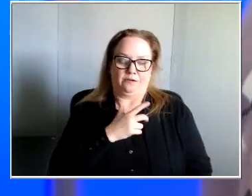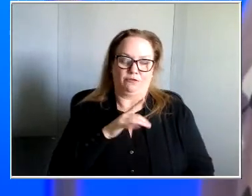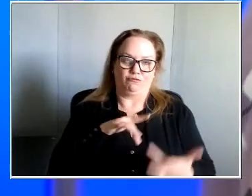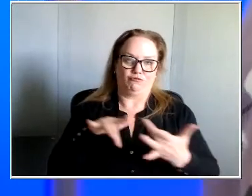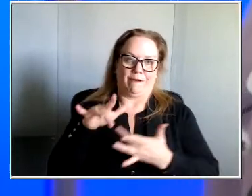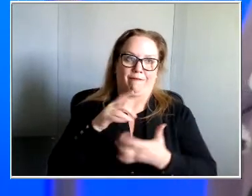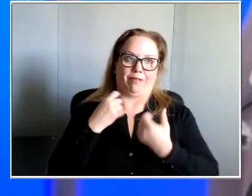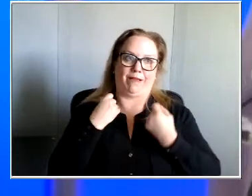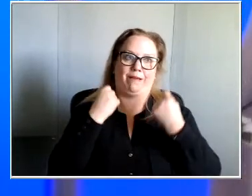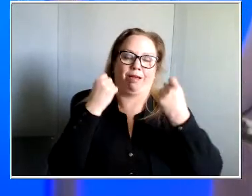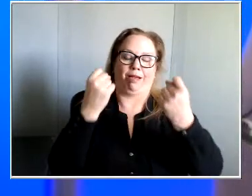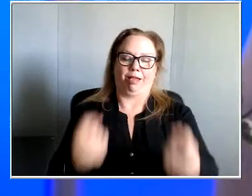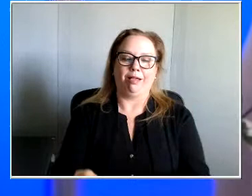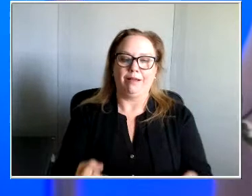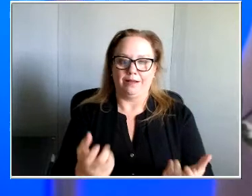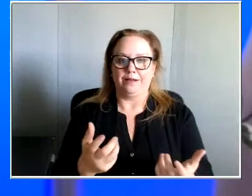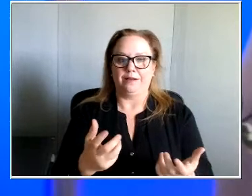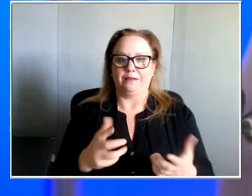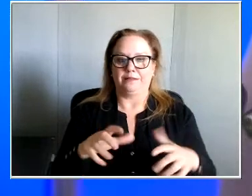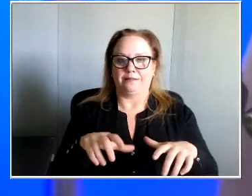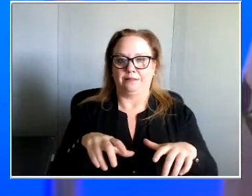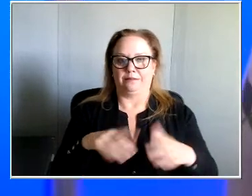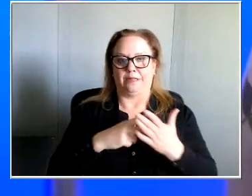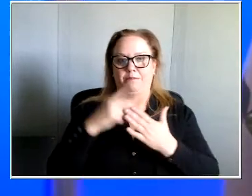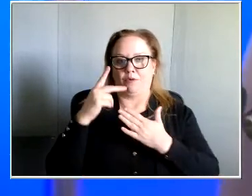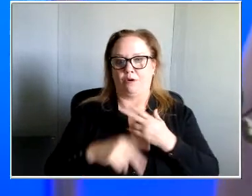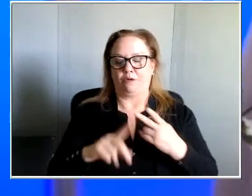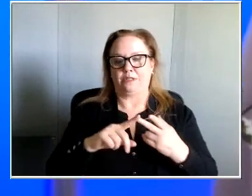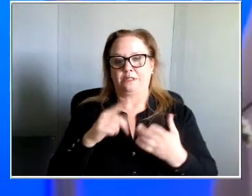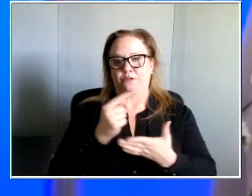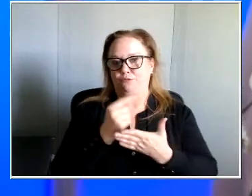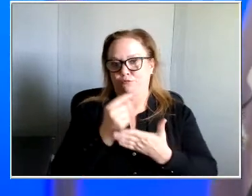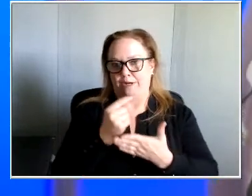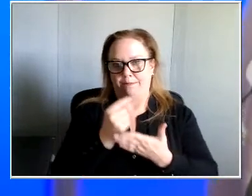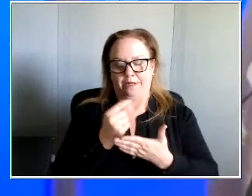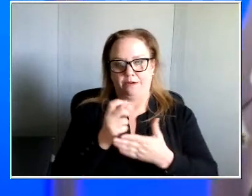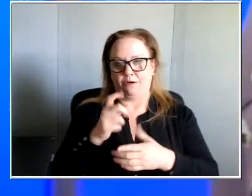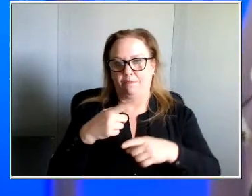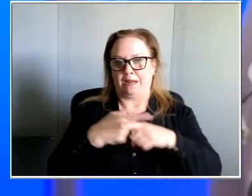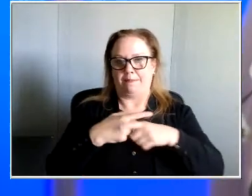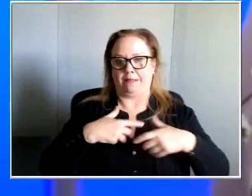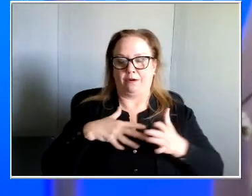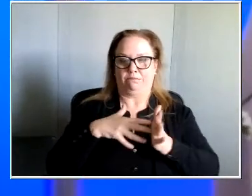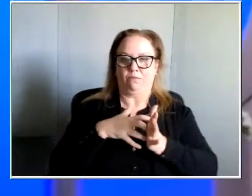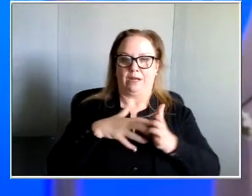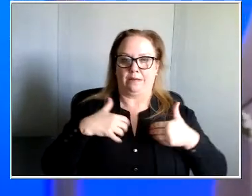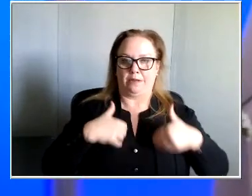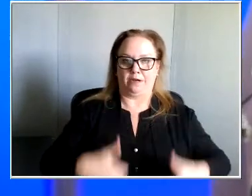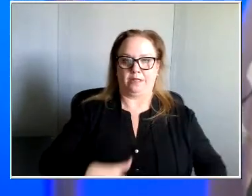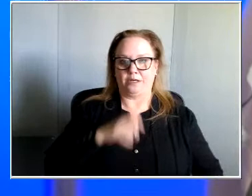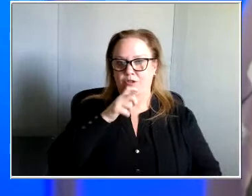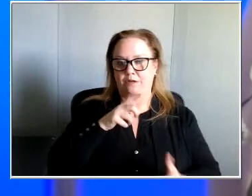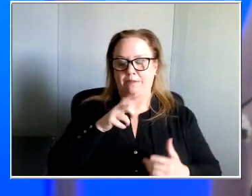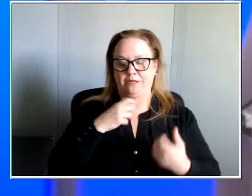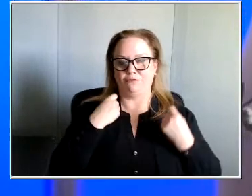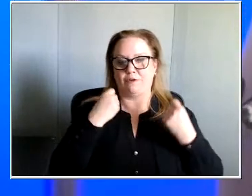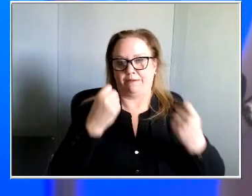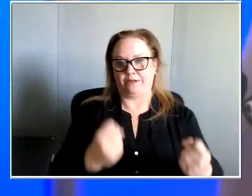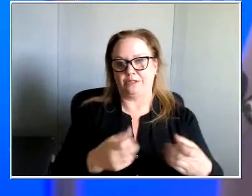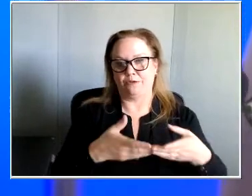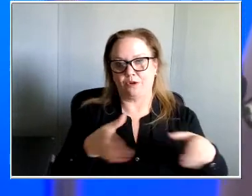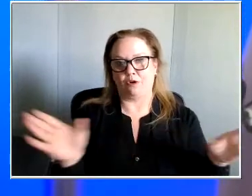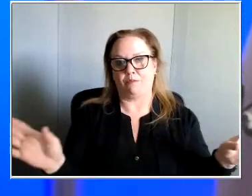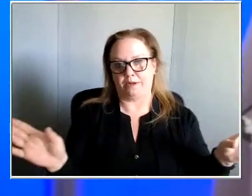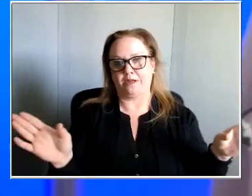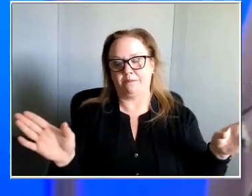physical location to take programs due to treatment, or maybe they're immune suppressed and they shouldn't be traveling. So it's really opened up a lot of doors